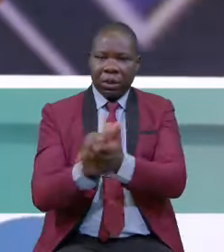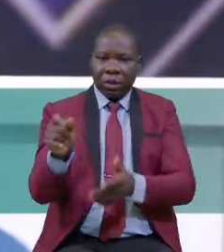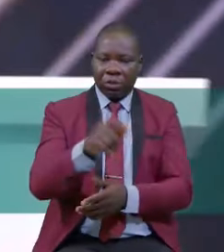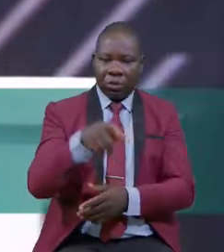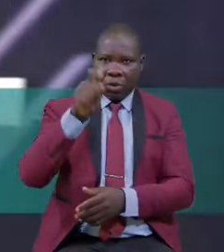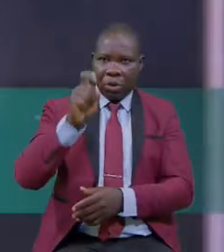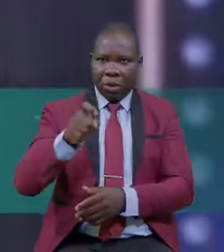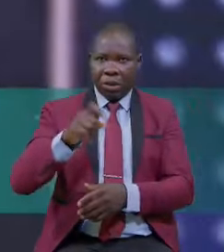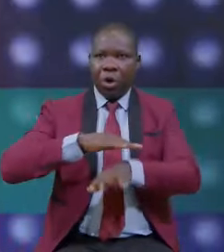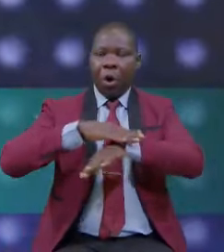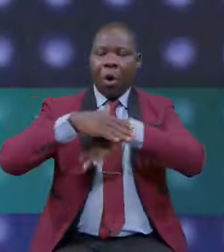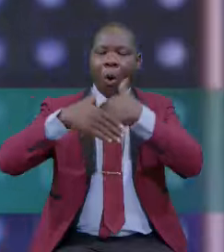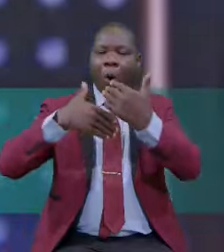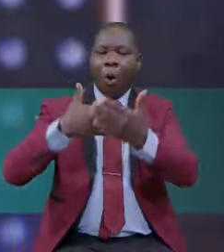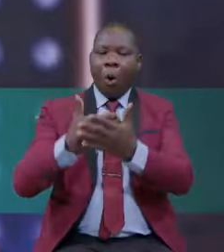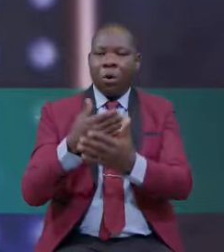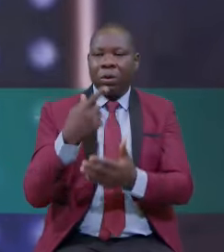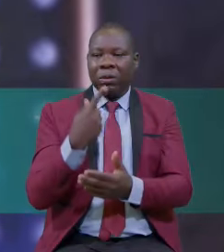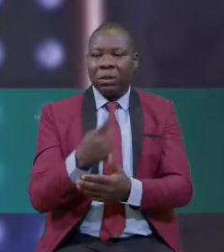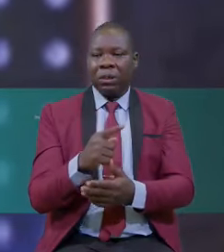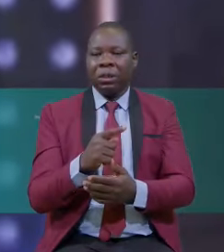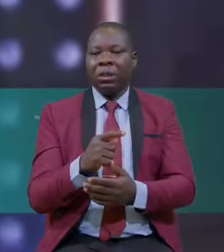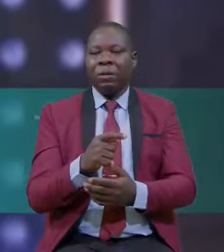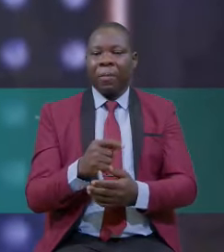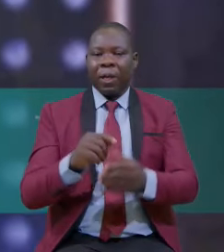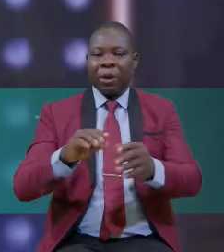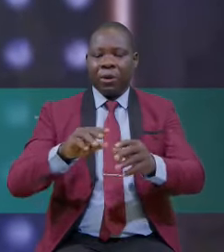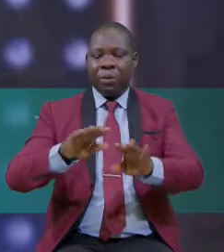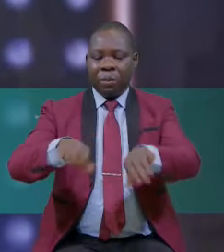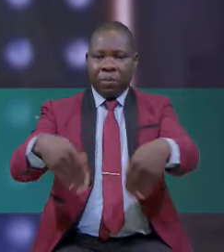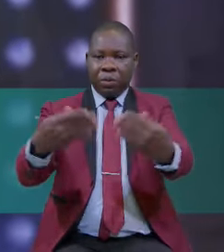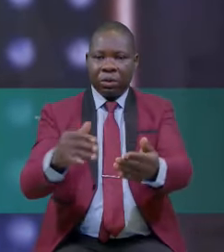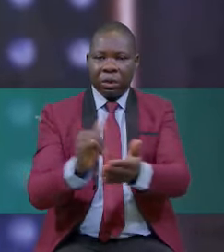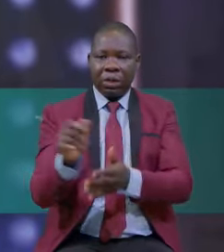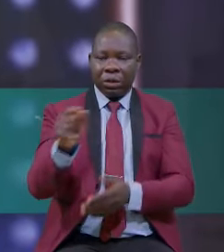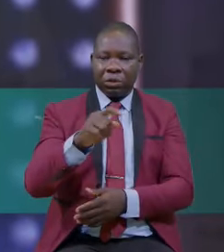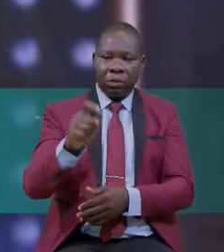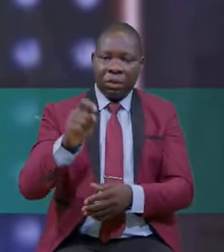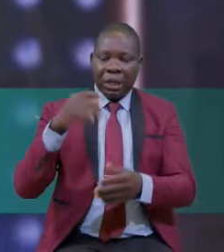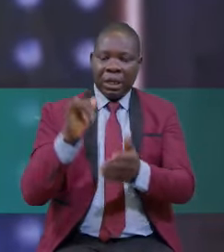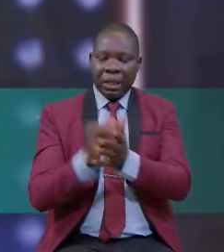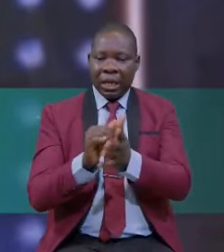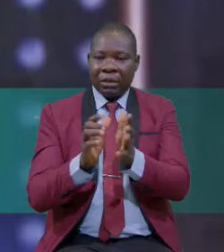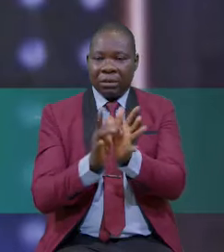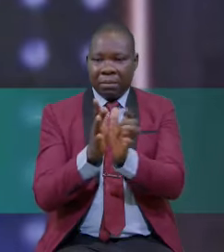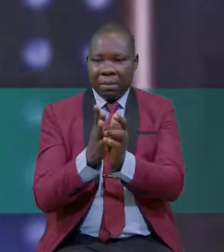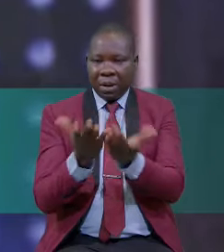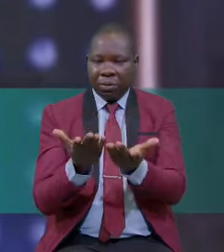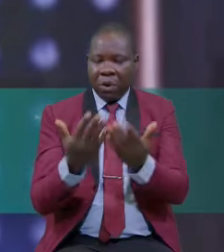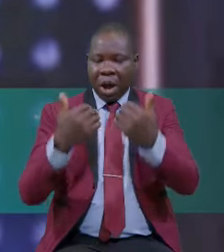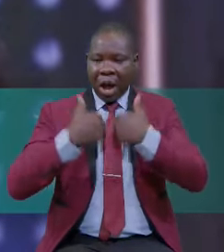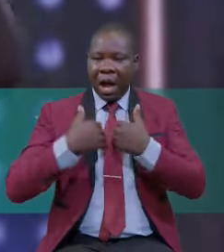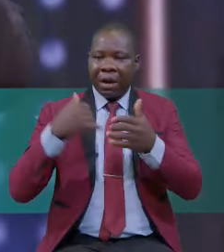That book in your Bible contains everything, the freshness we have and the fullness we